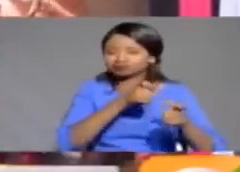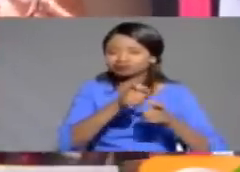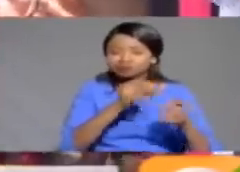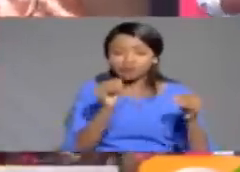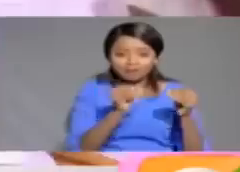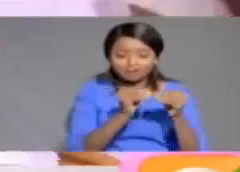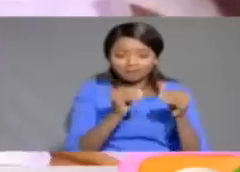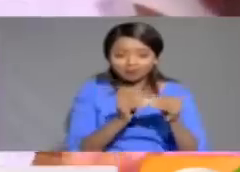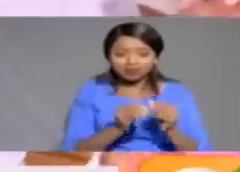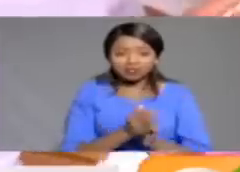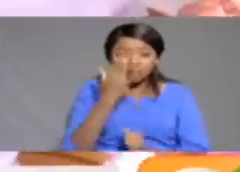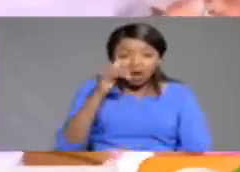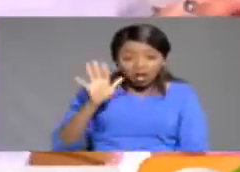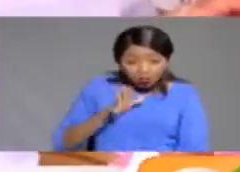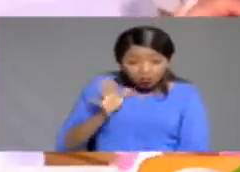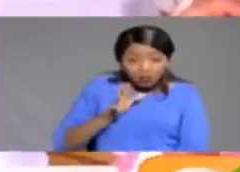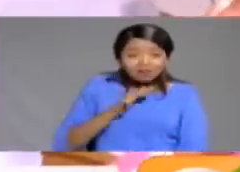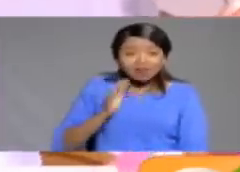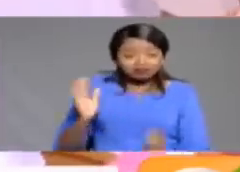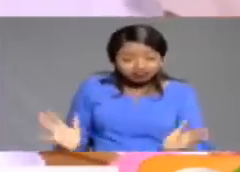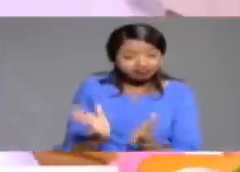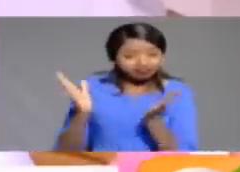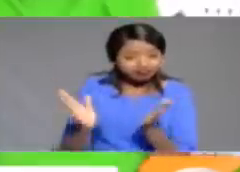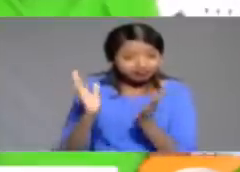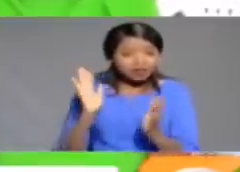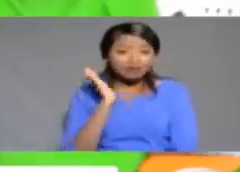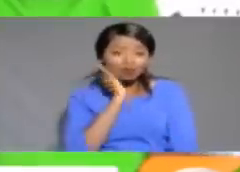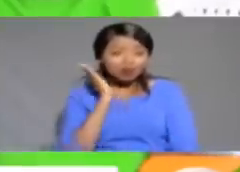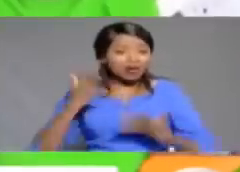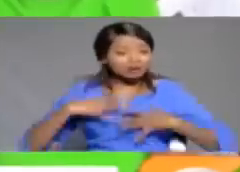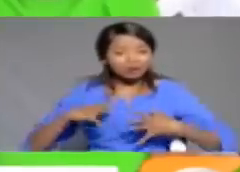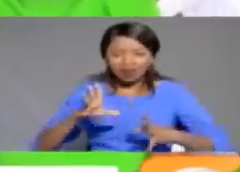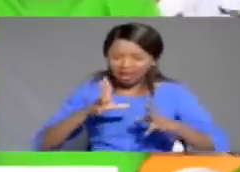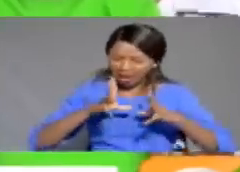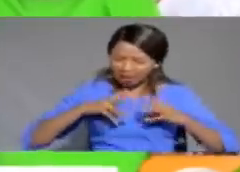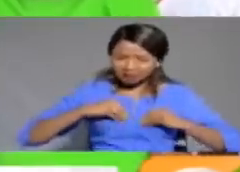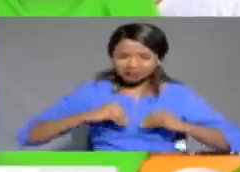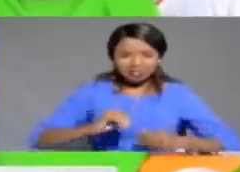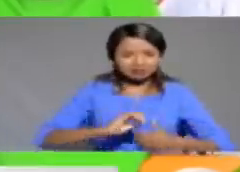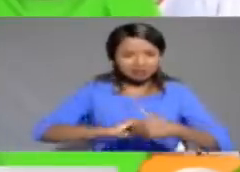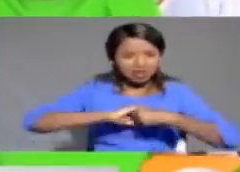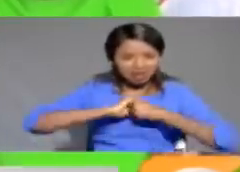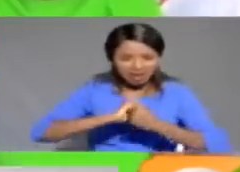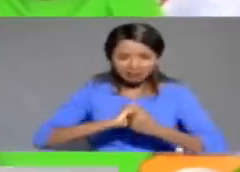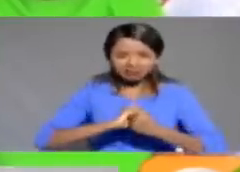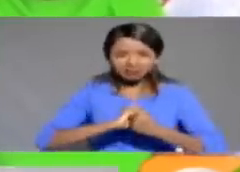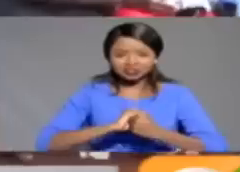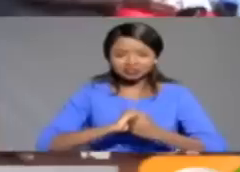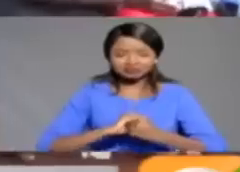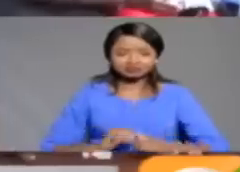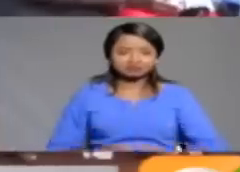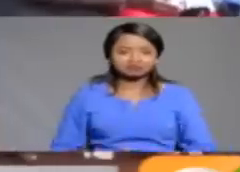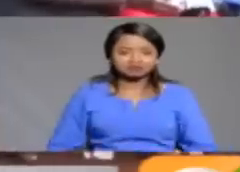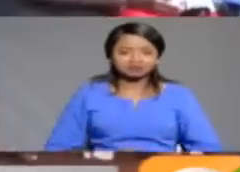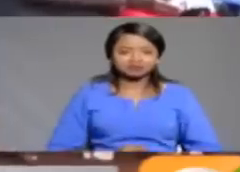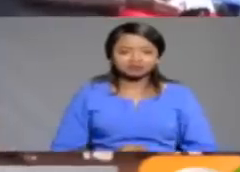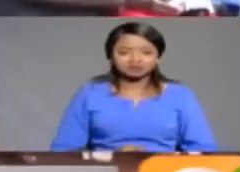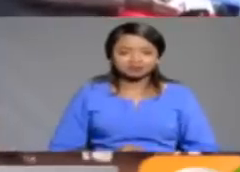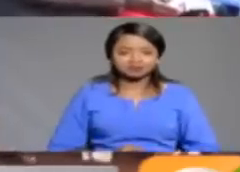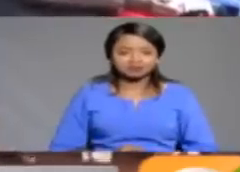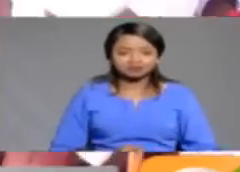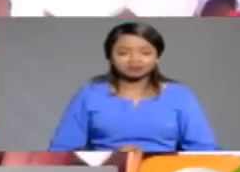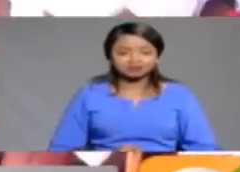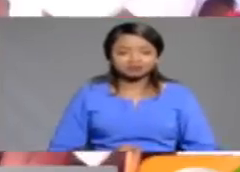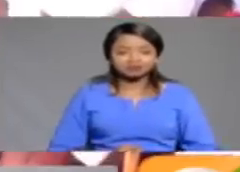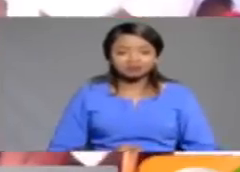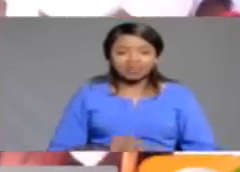women politicians rallied Muranga residents to embrace the handshake. Only though the people wanted the leaders to embrace the deputy president as well.